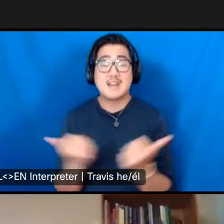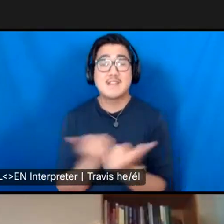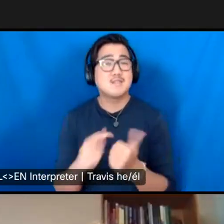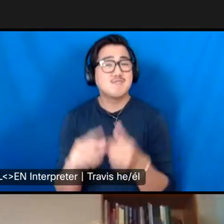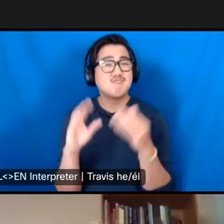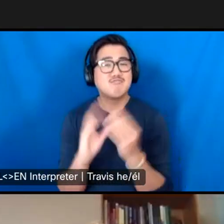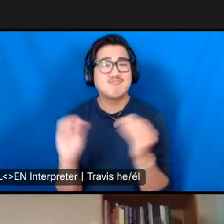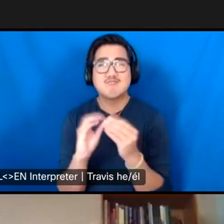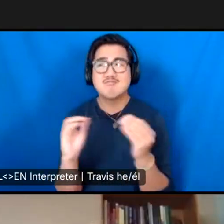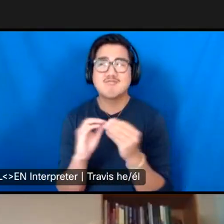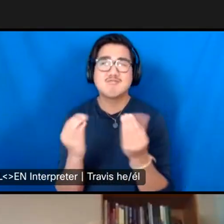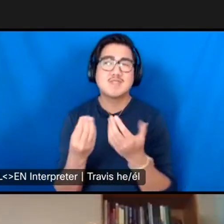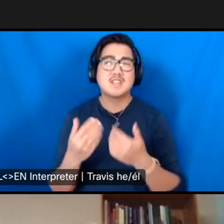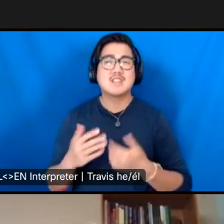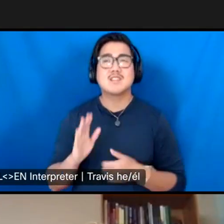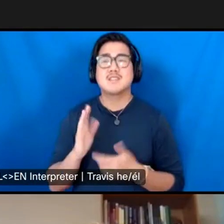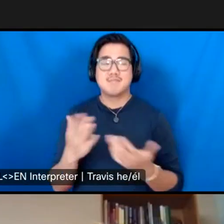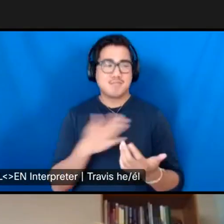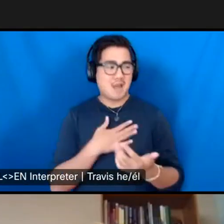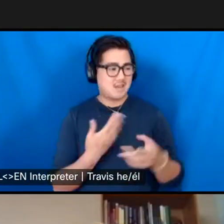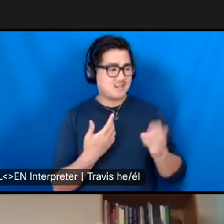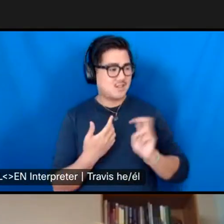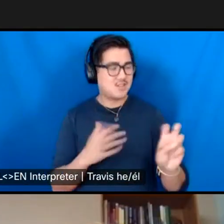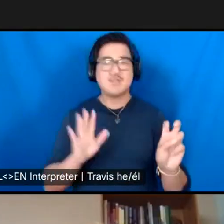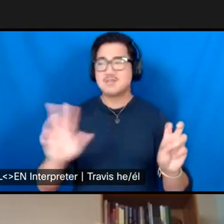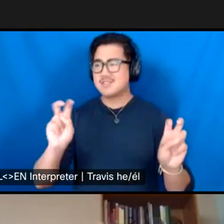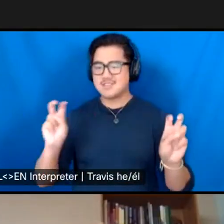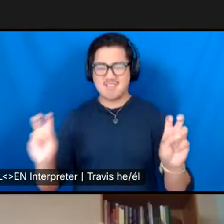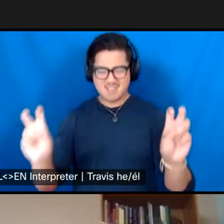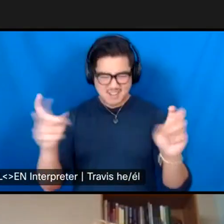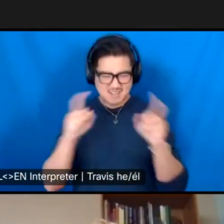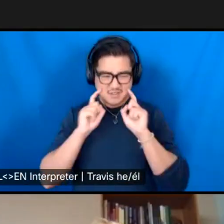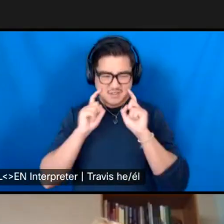Life's Journey has been sharing affirmed. So I'm grateful for you all.